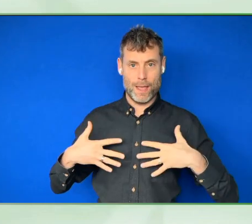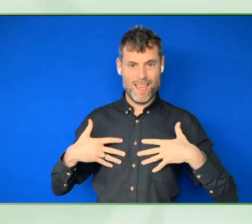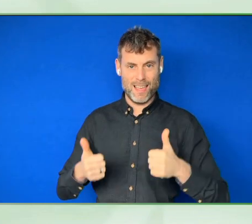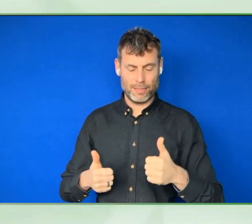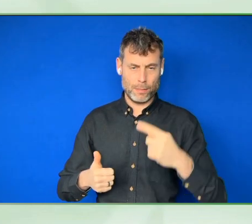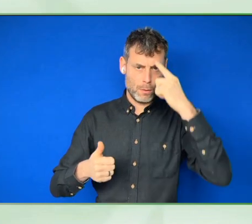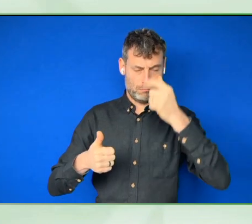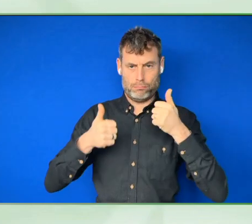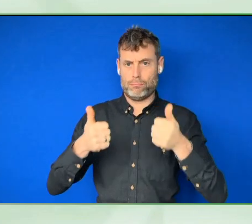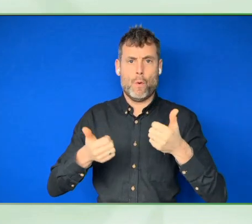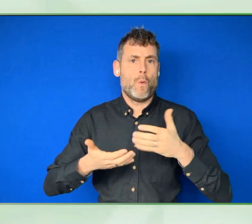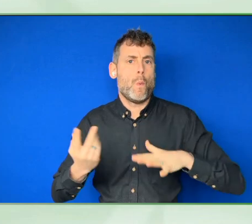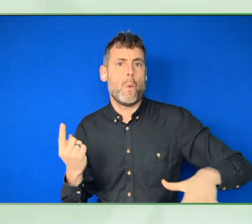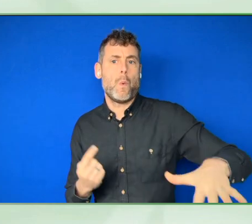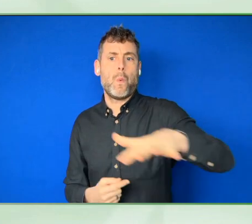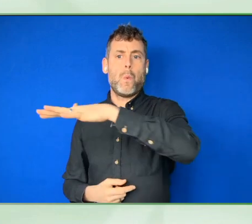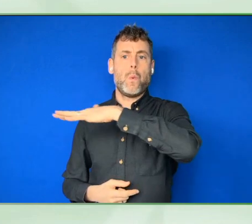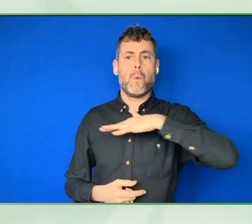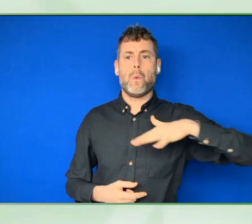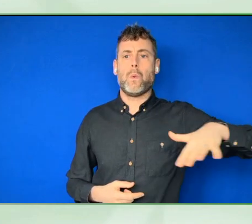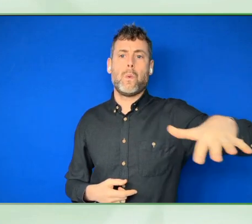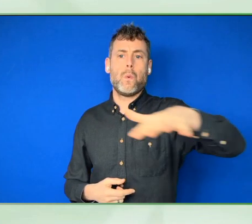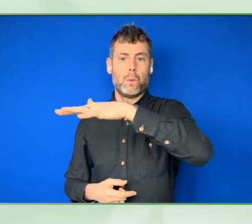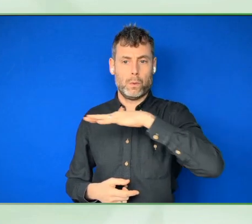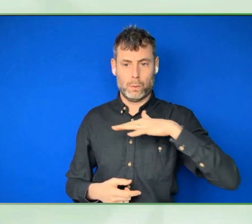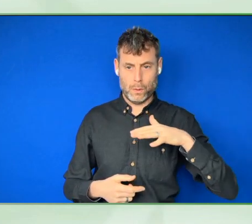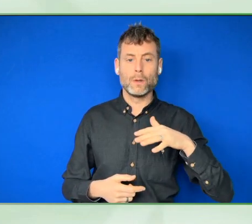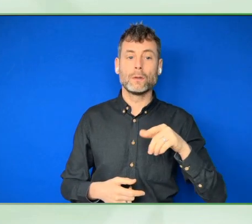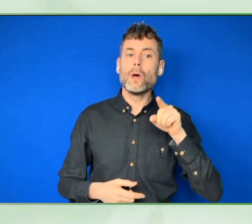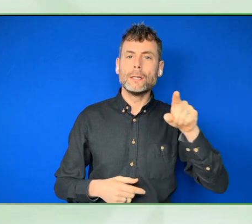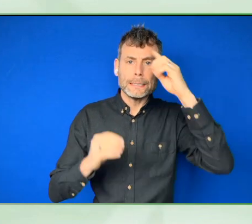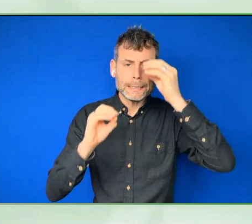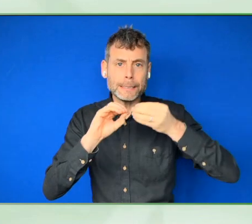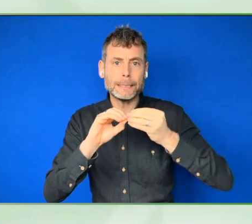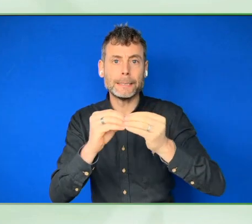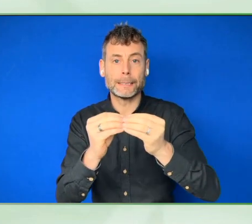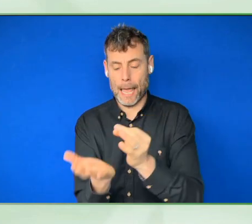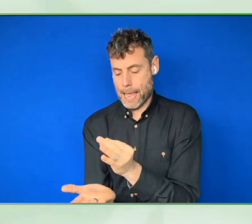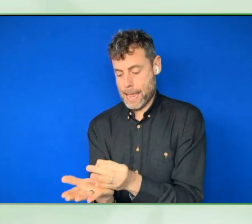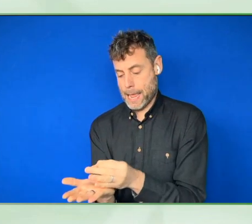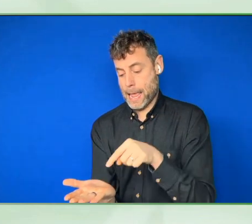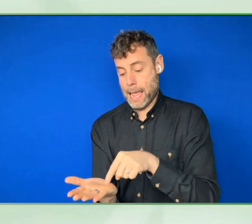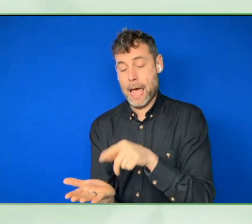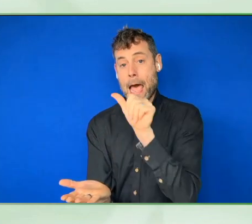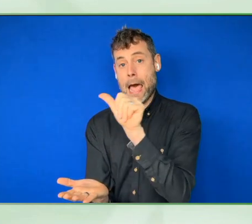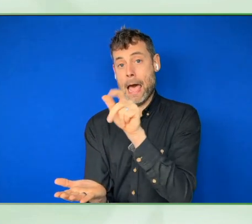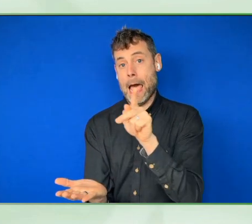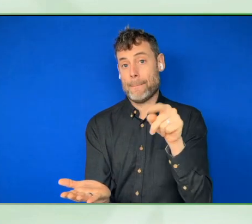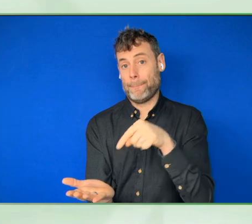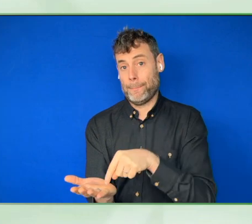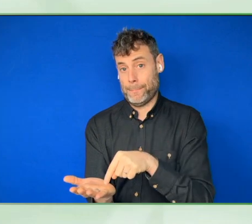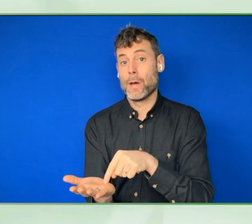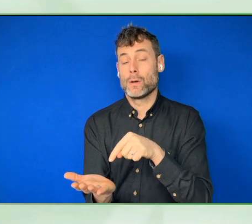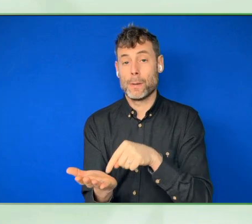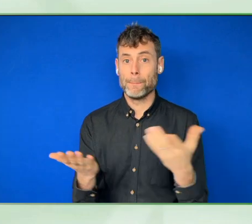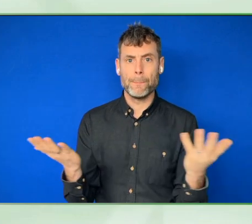about the successful app that was developed to reach people not able to